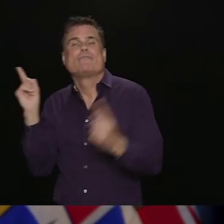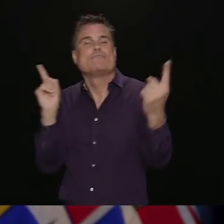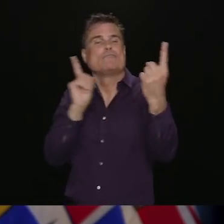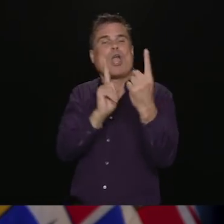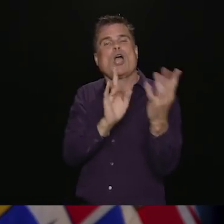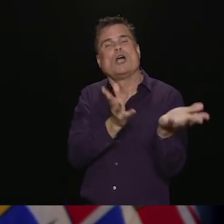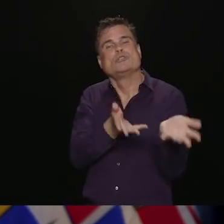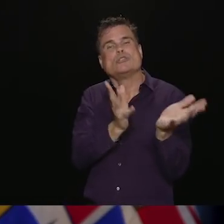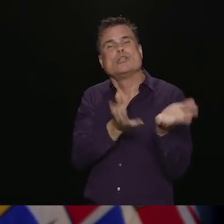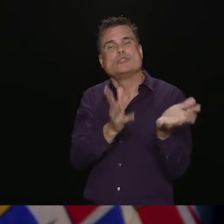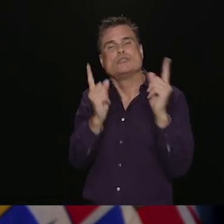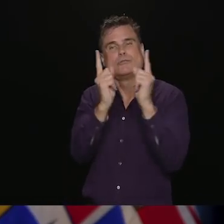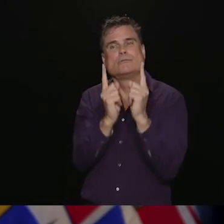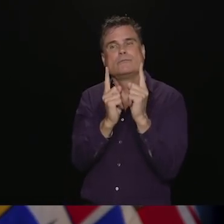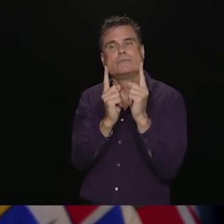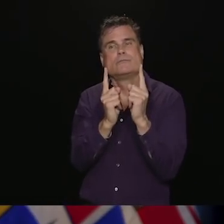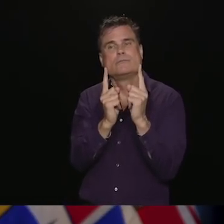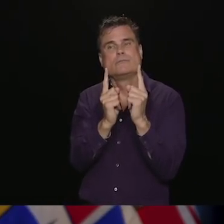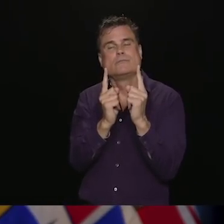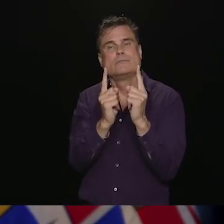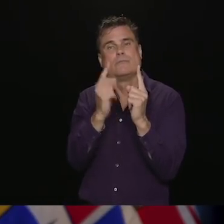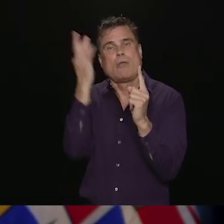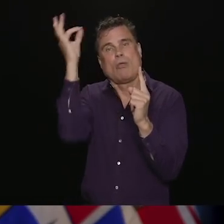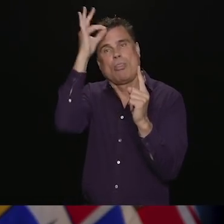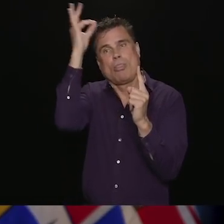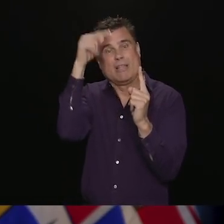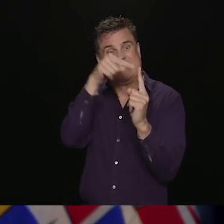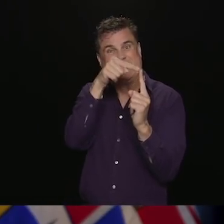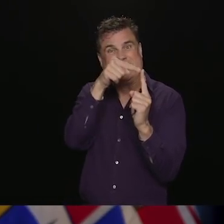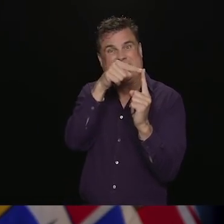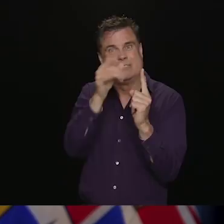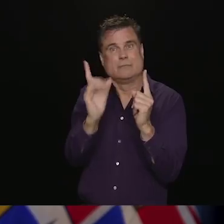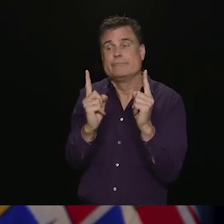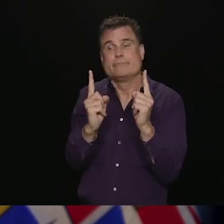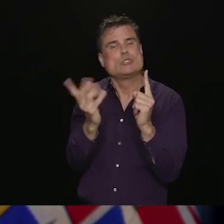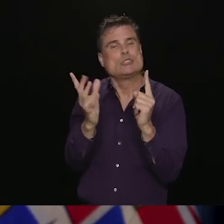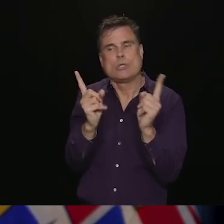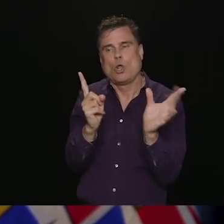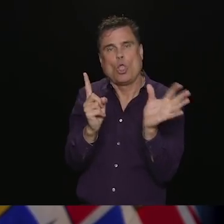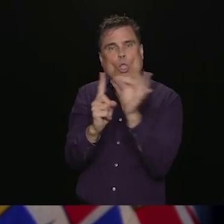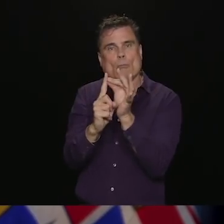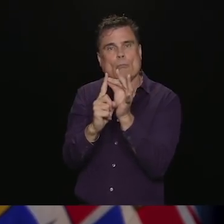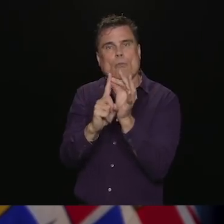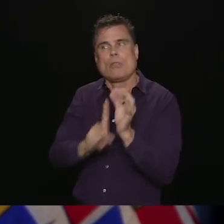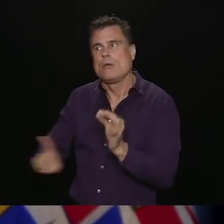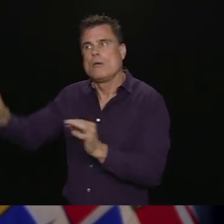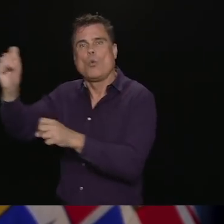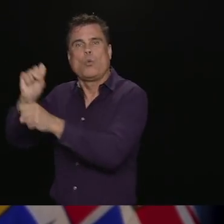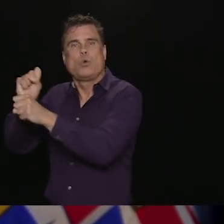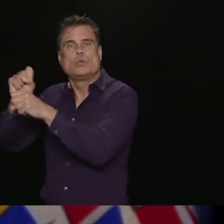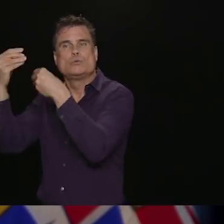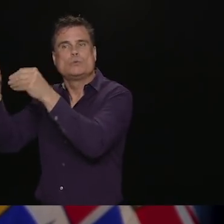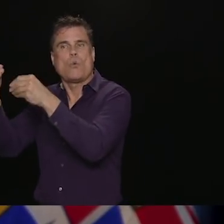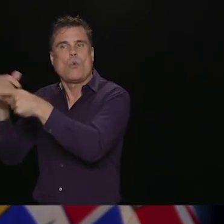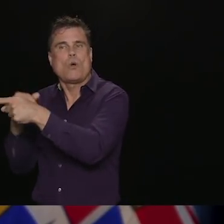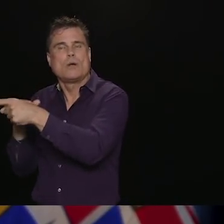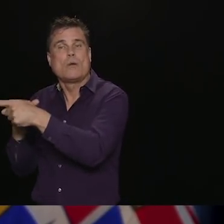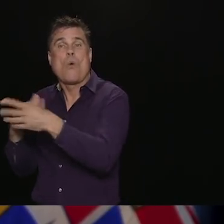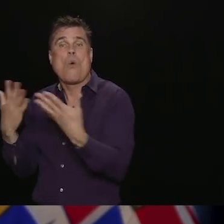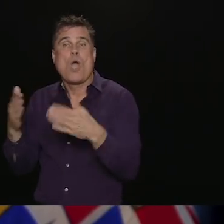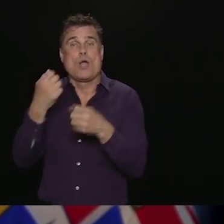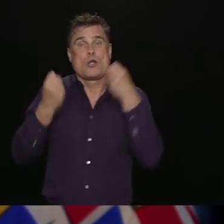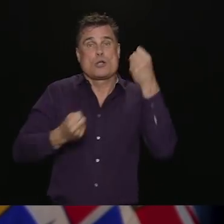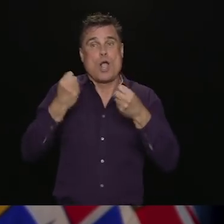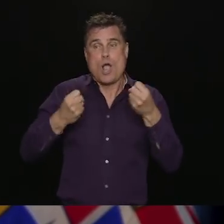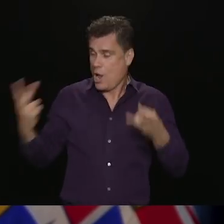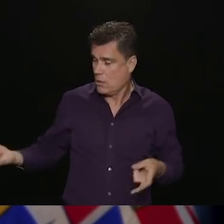other inadvertently. So there's no simple answer to it. And it's what we've been learning is that, you know, the